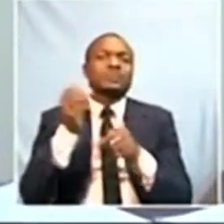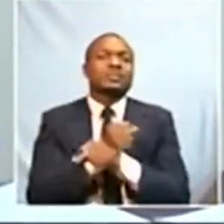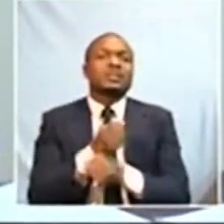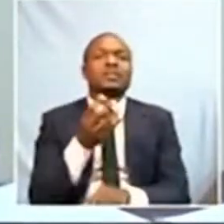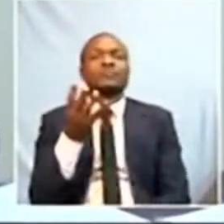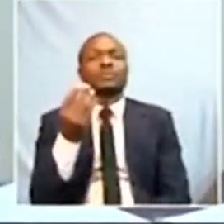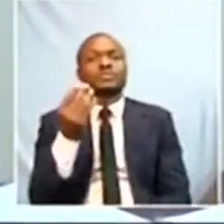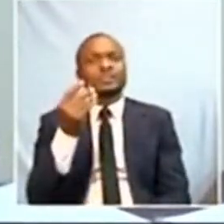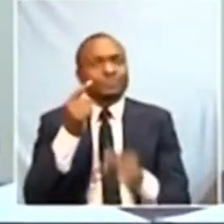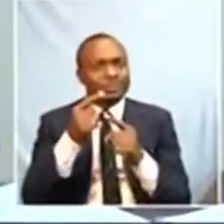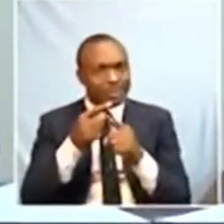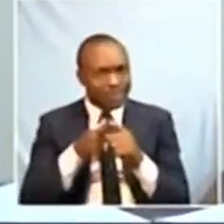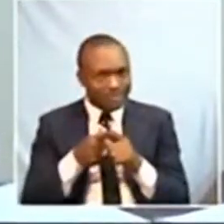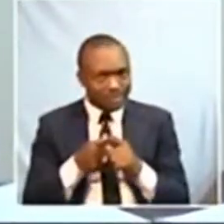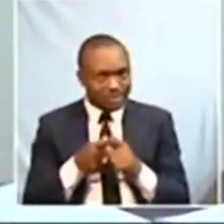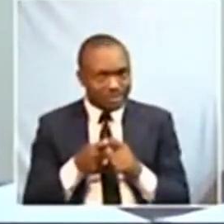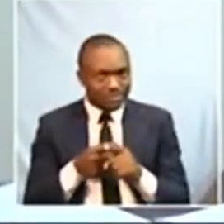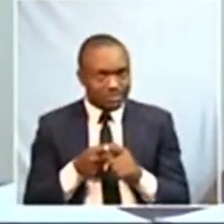14 months.